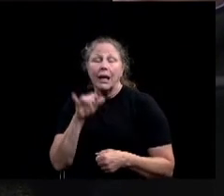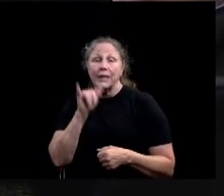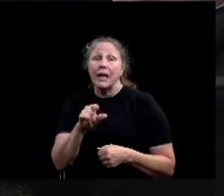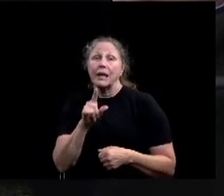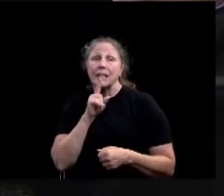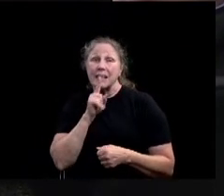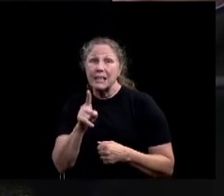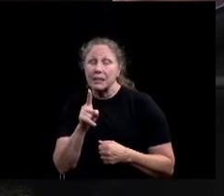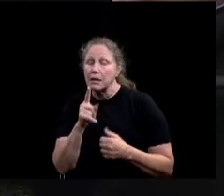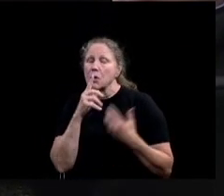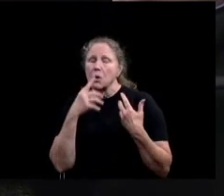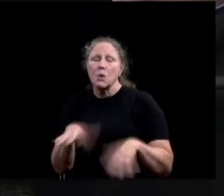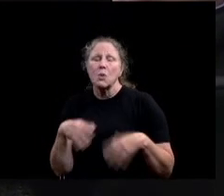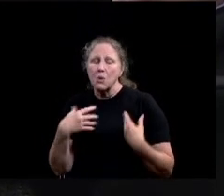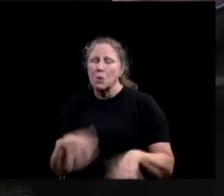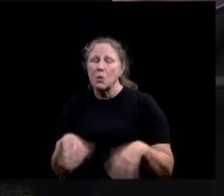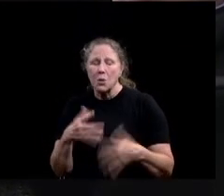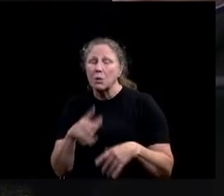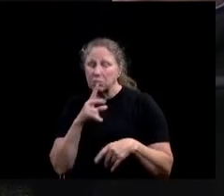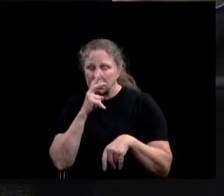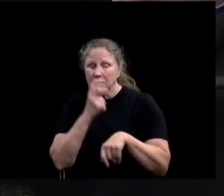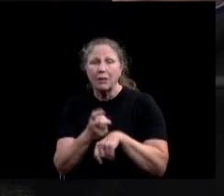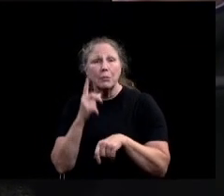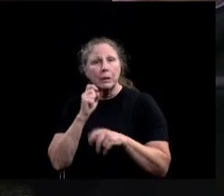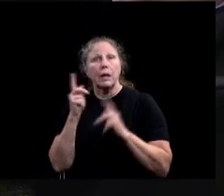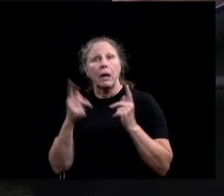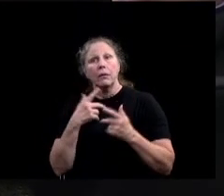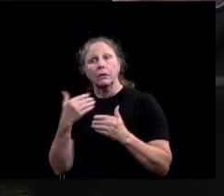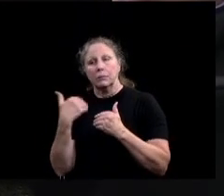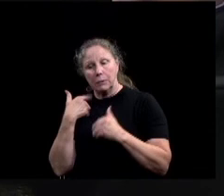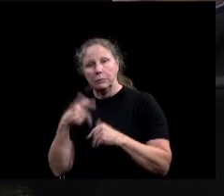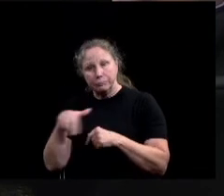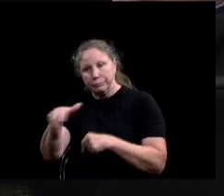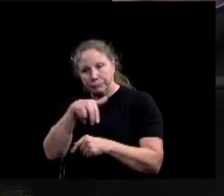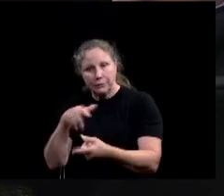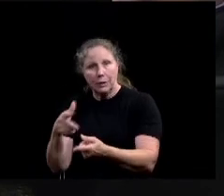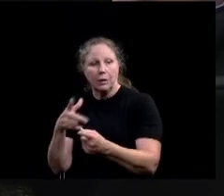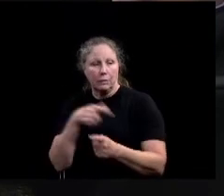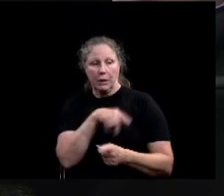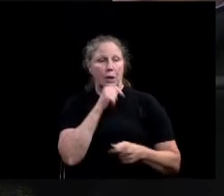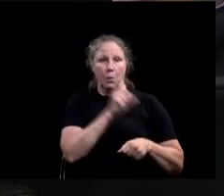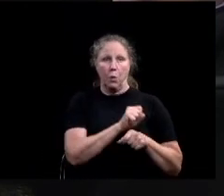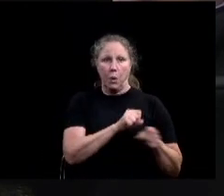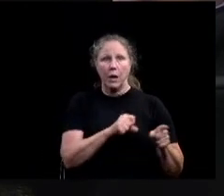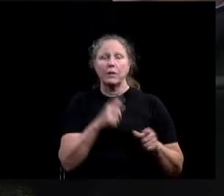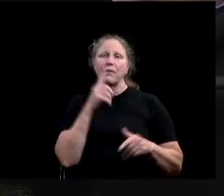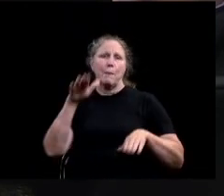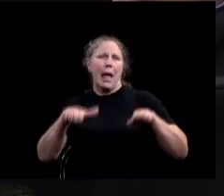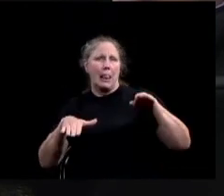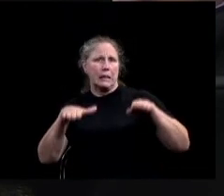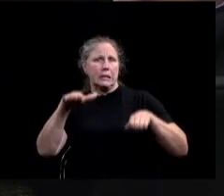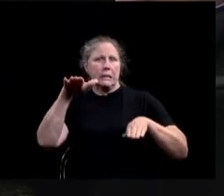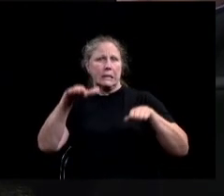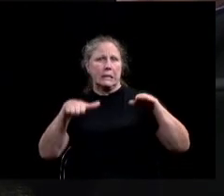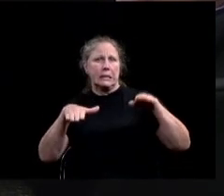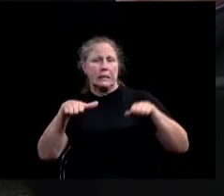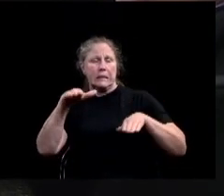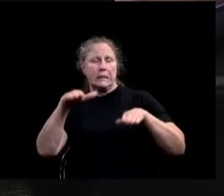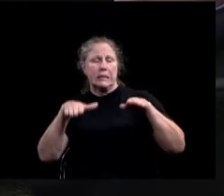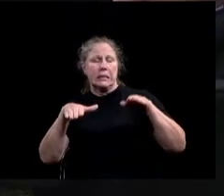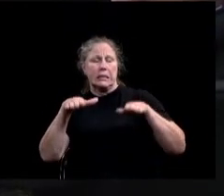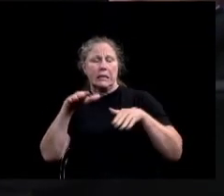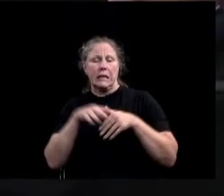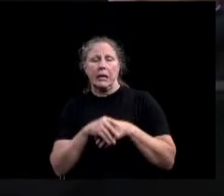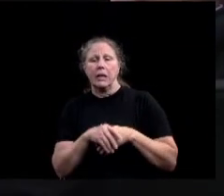so it's a balance that you have to play on resources. But I